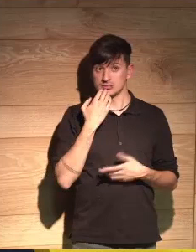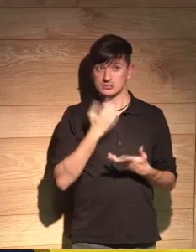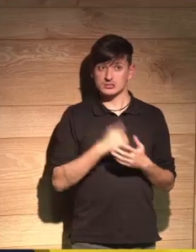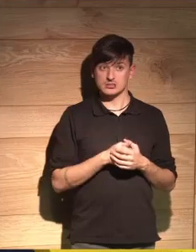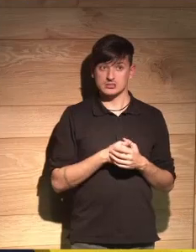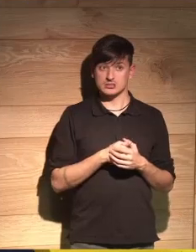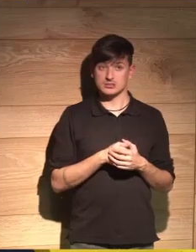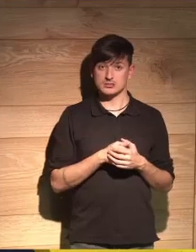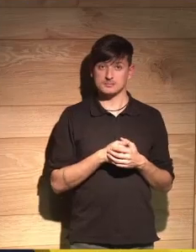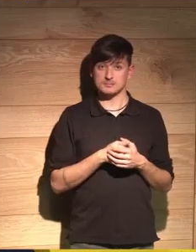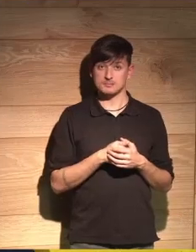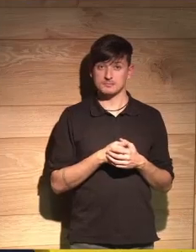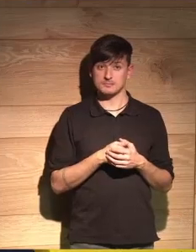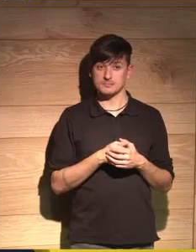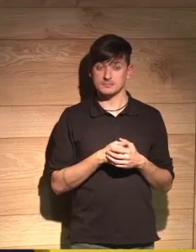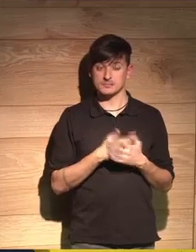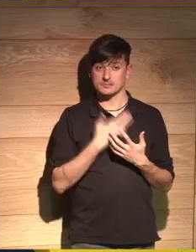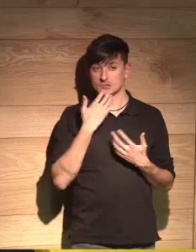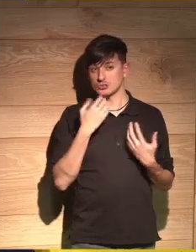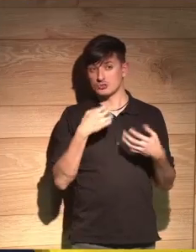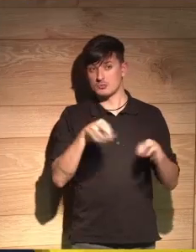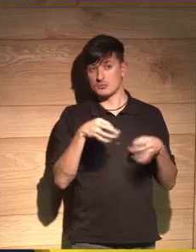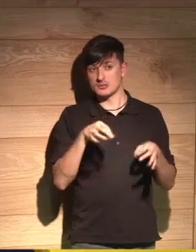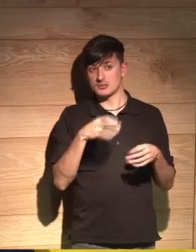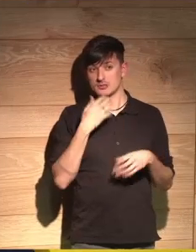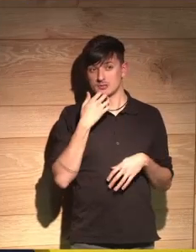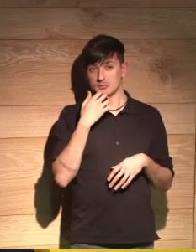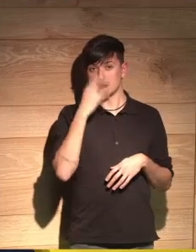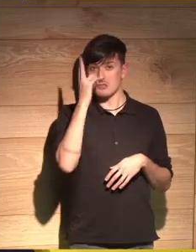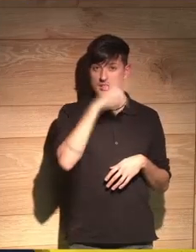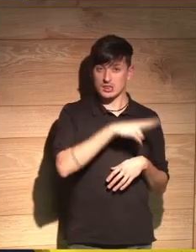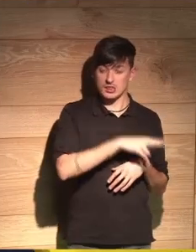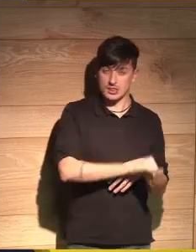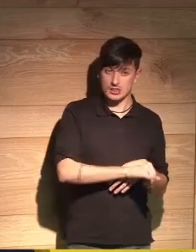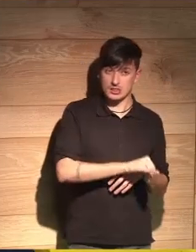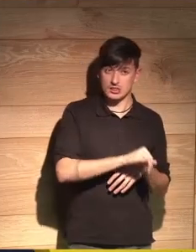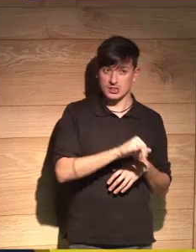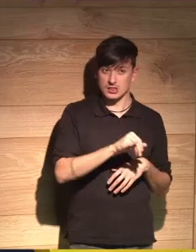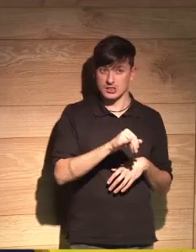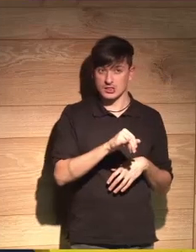So, if you have Madrid, for example, you have